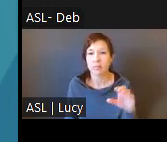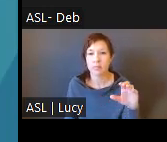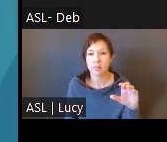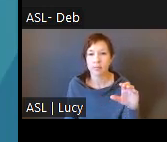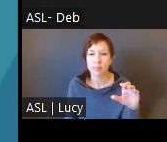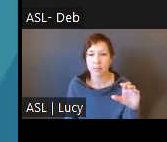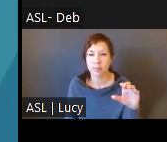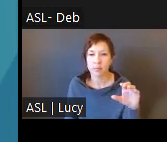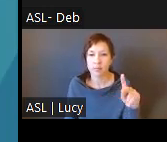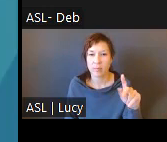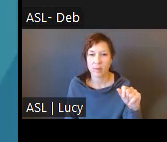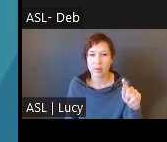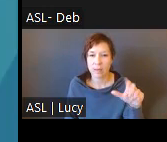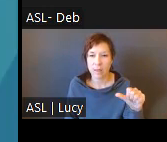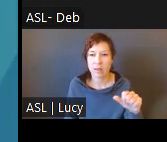Good morning.